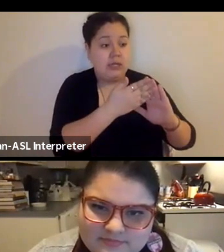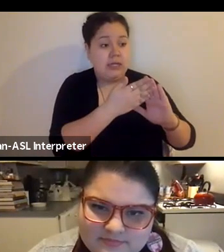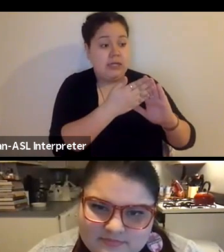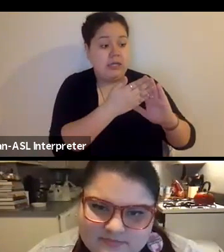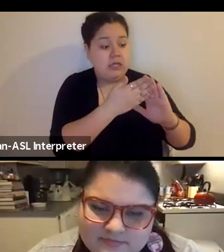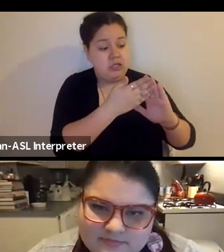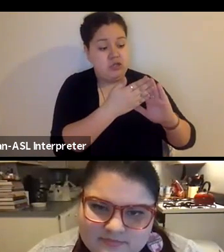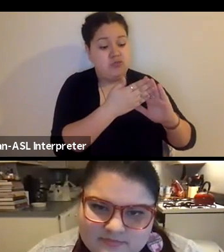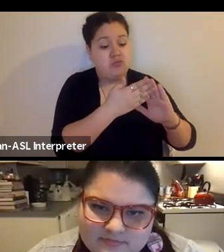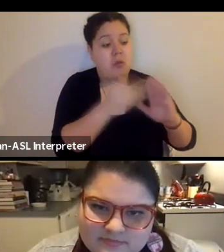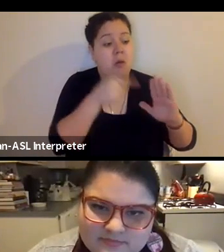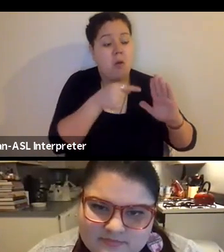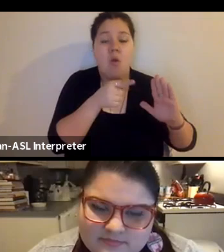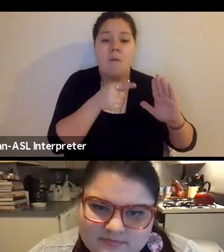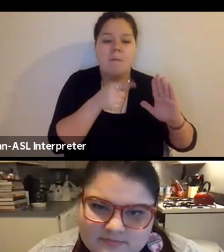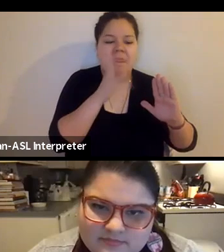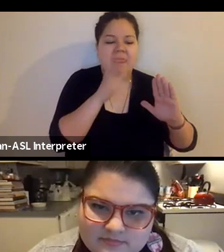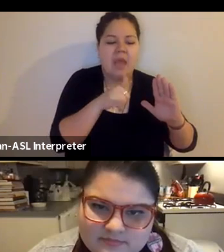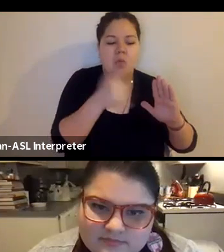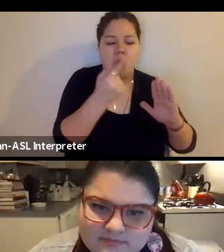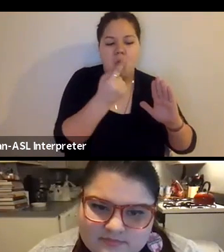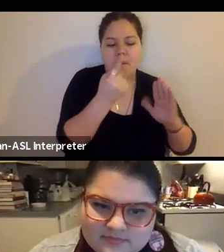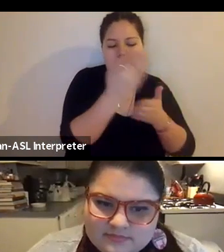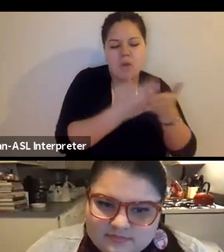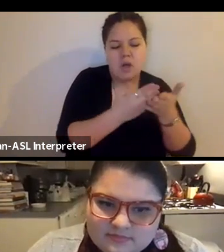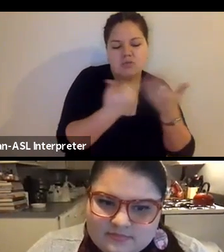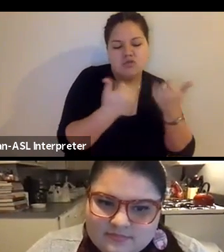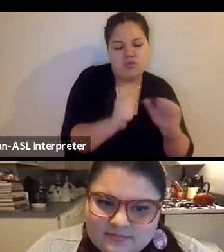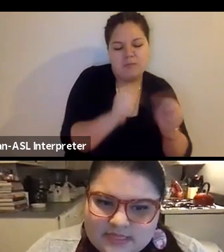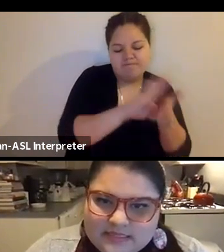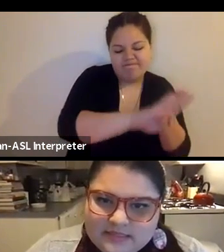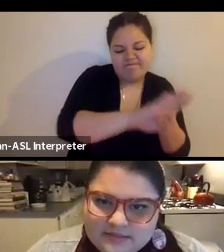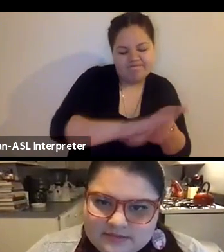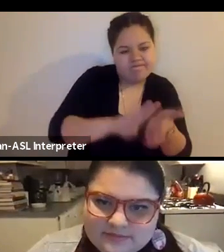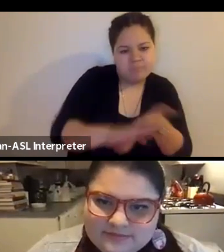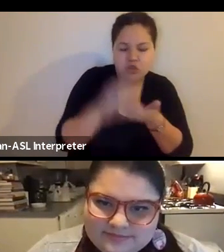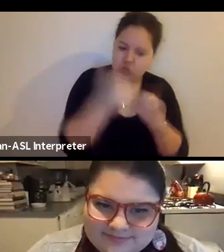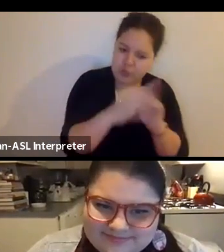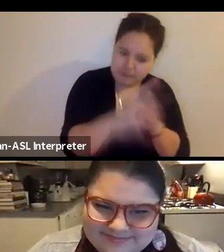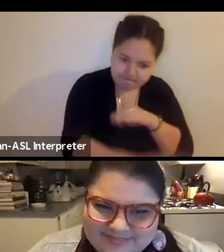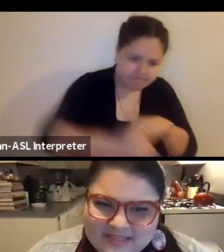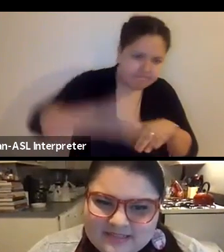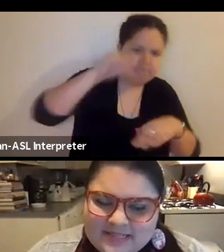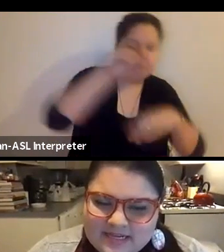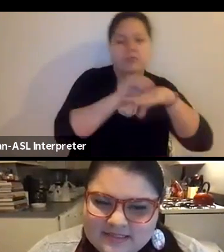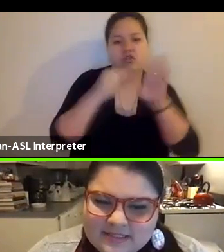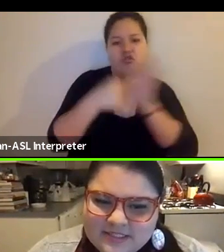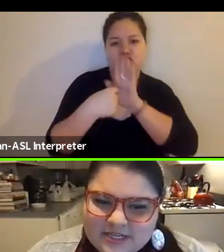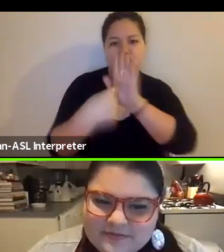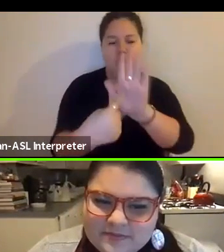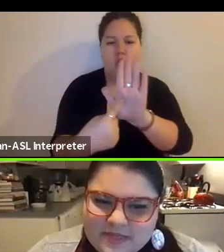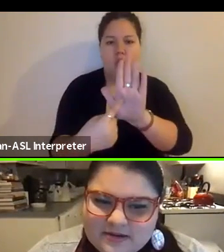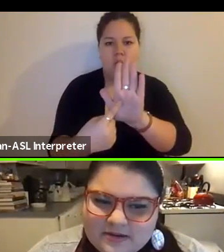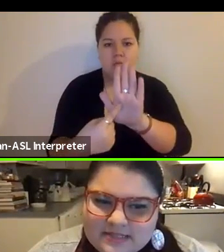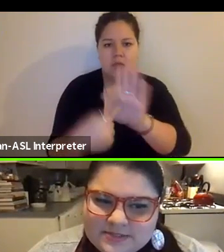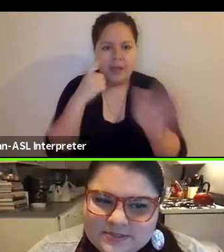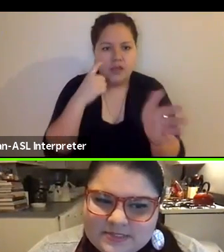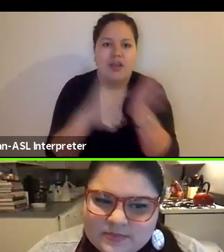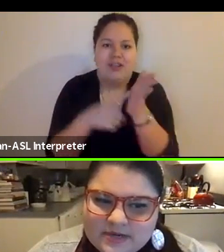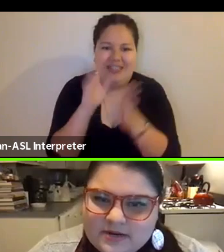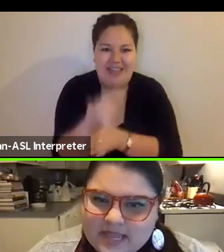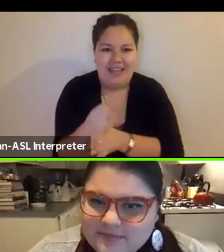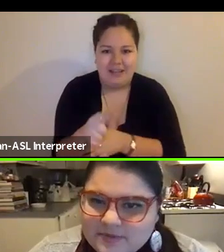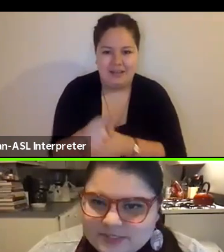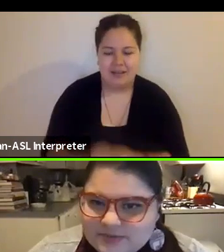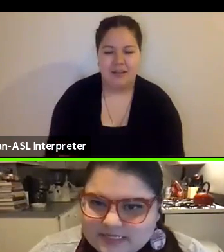silence. And if we make it visible, at least then we have to acknowledge it. Ideas, check. Yeah, and then Claudia, from there, as soon